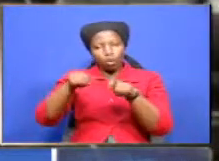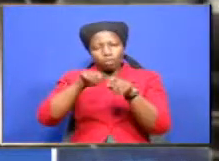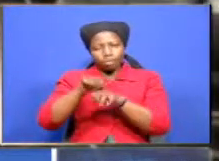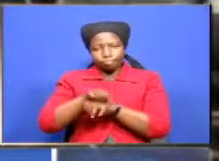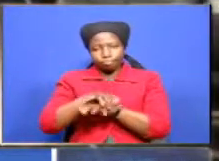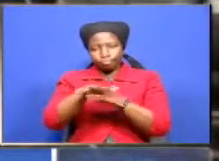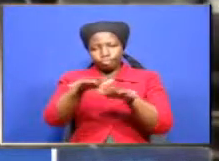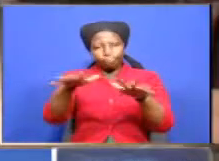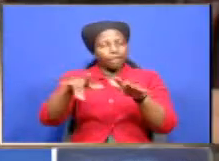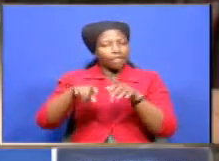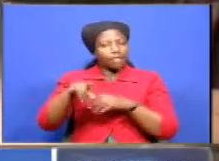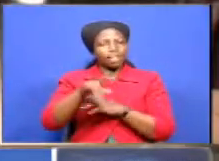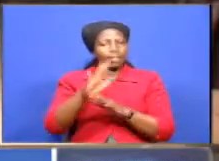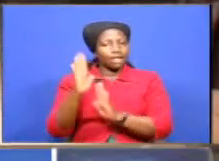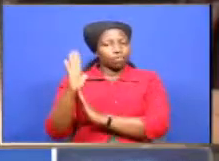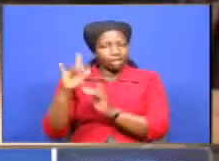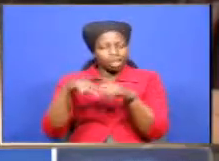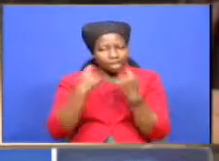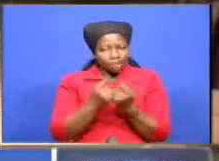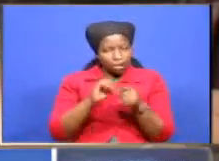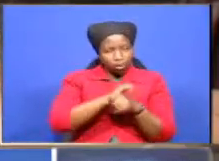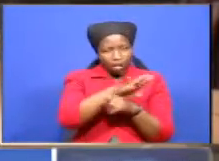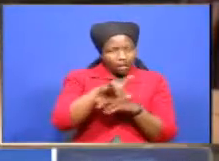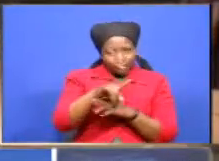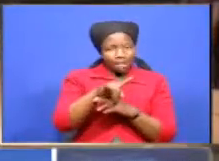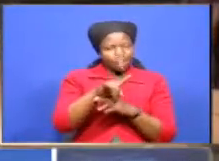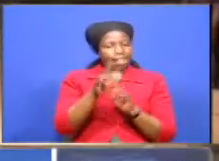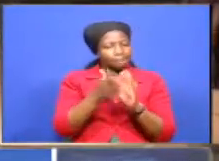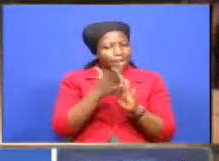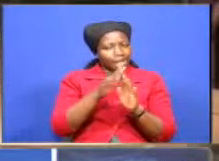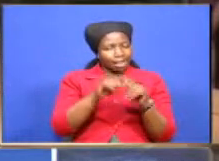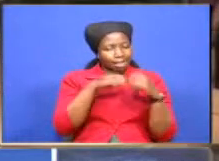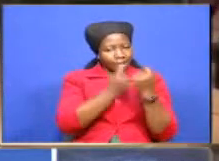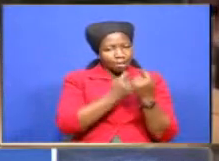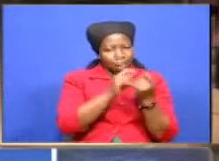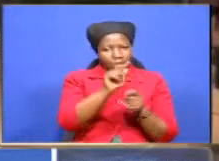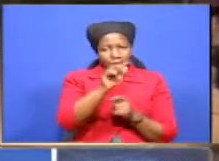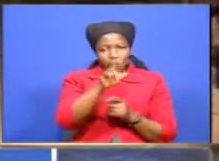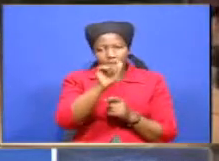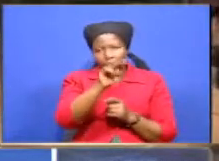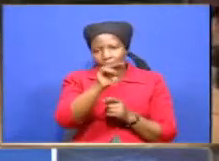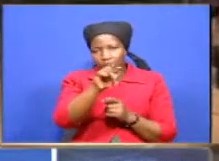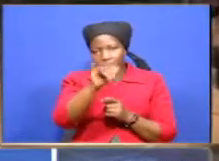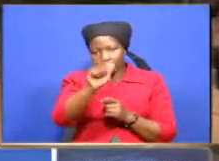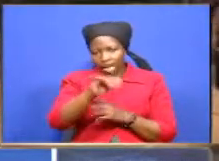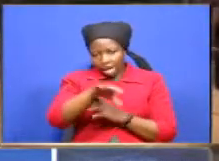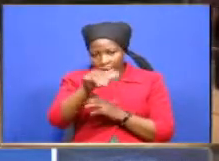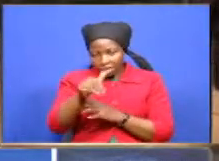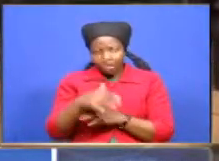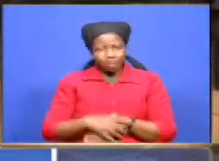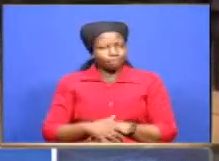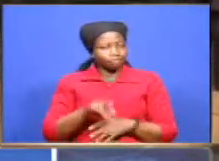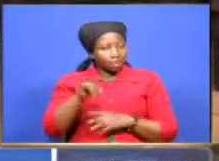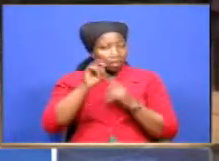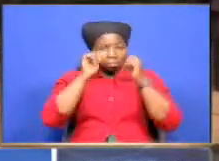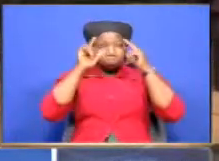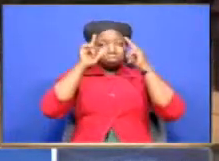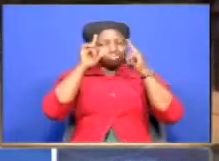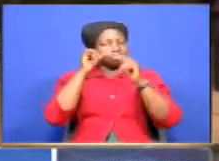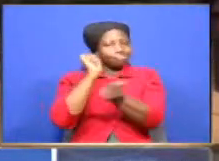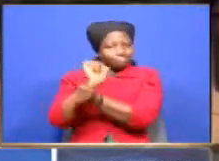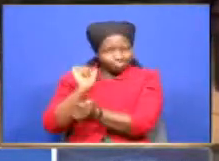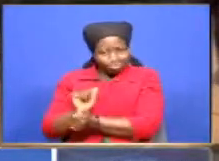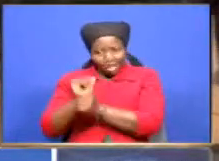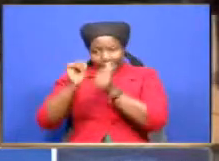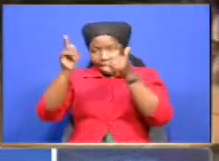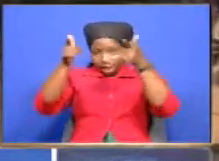Security team and COVID-19 emergency team in Trans-Nzoia County are on high alert to arrest truck drivers allegedly transporting people